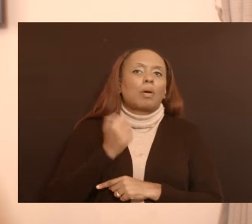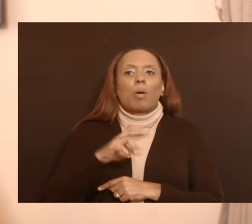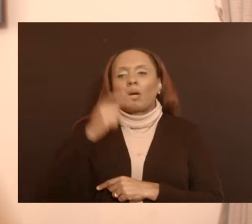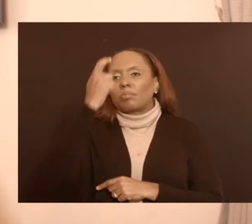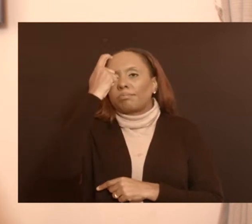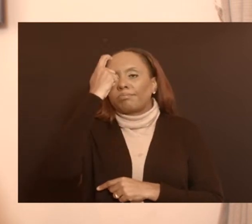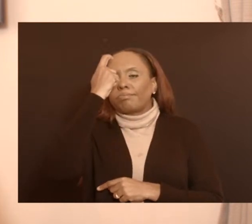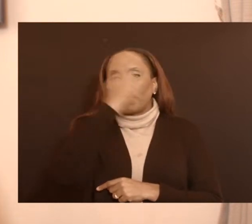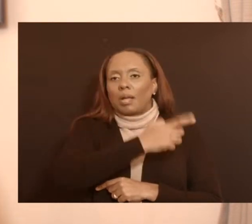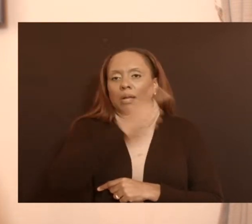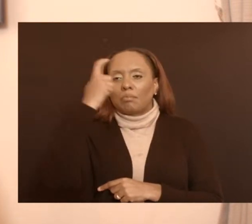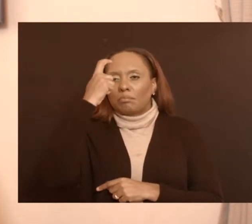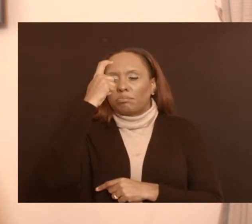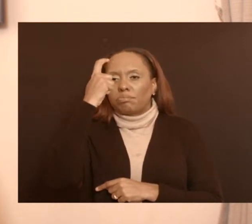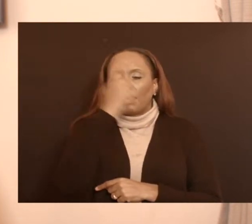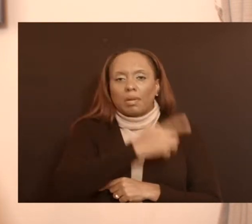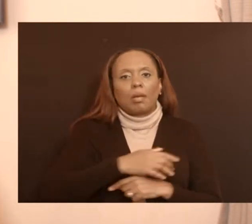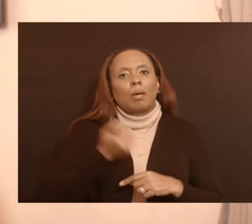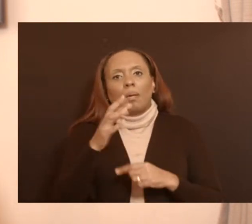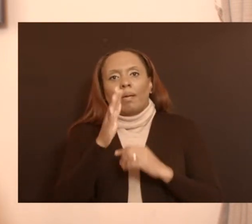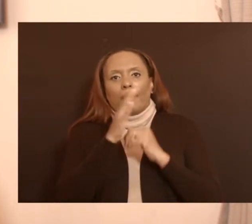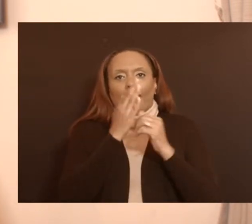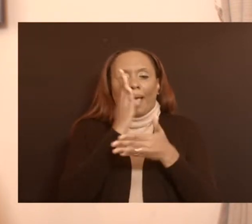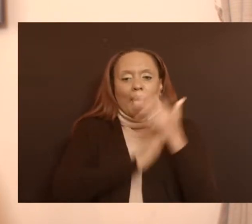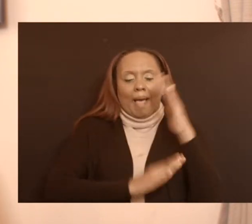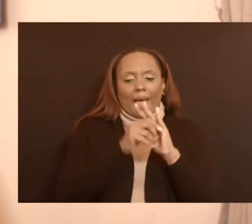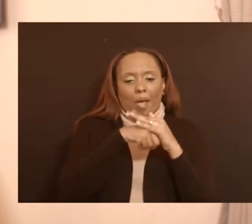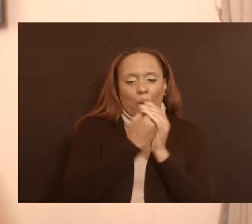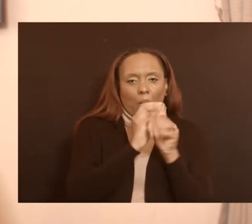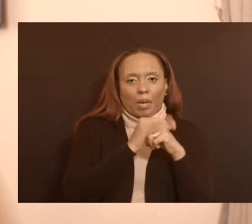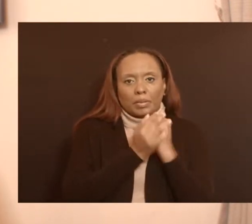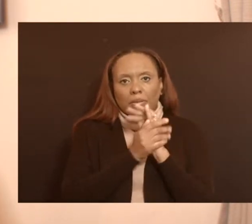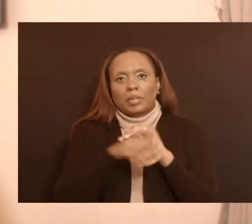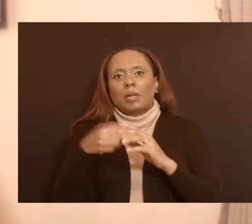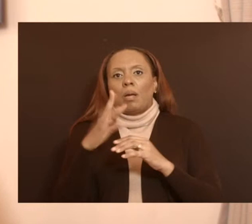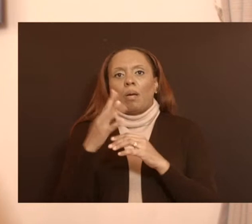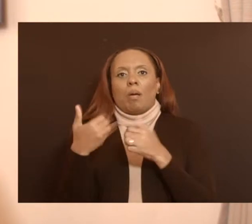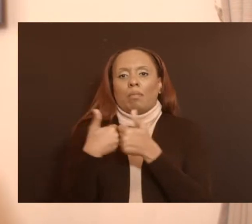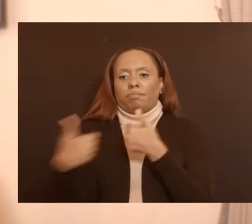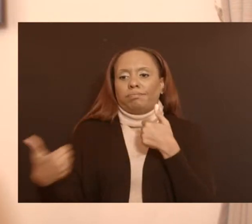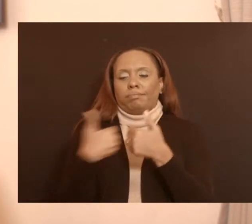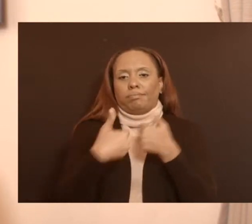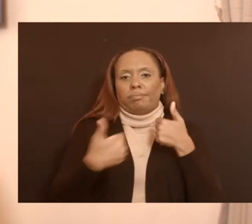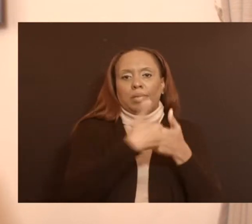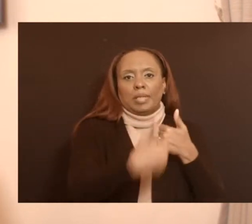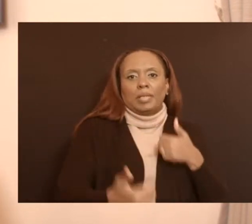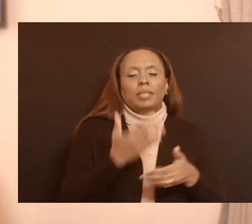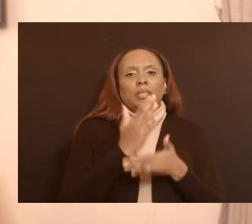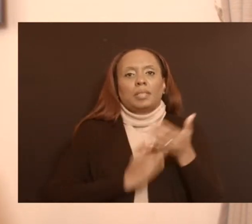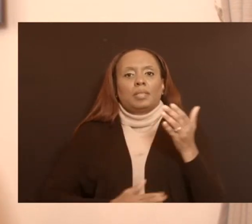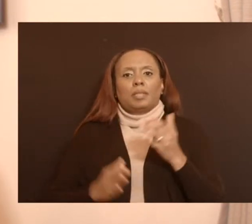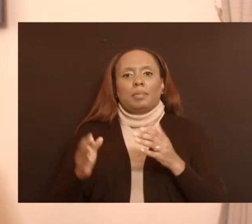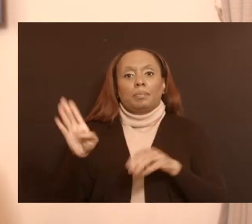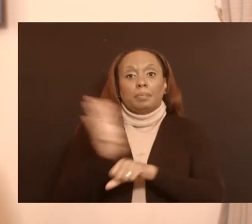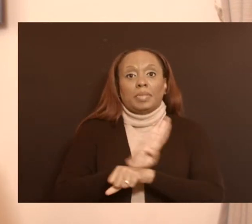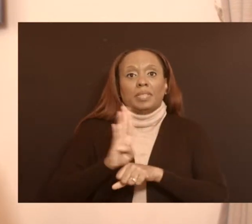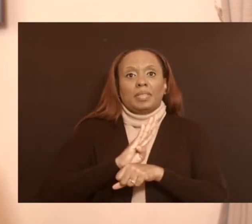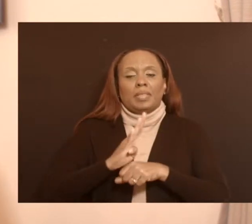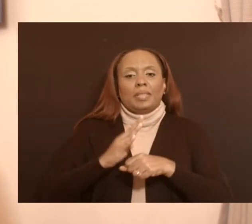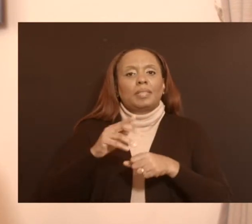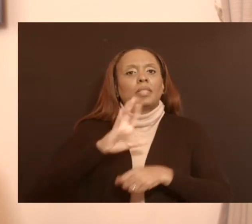hand washing or hand sanitization, there's physical distancing, and there are barriers, and there are all other measures put in